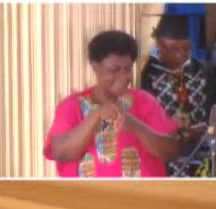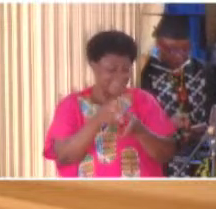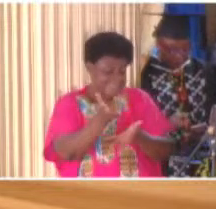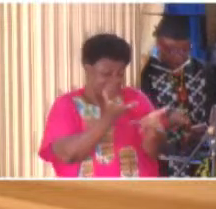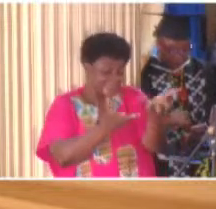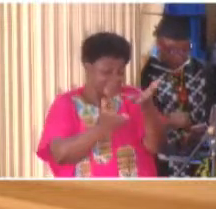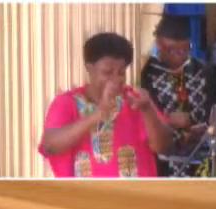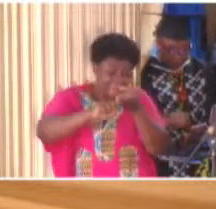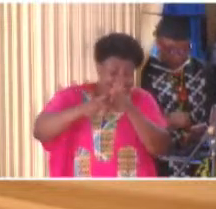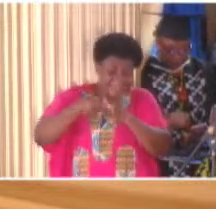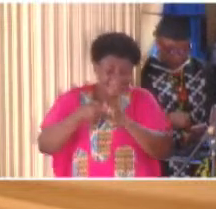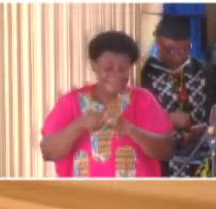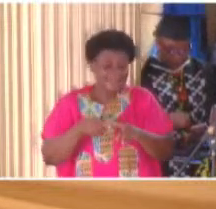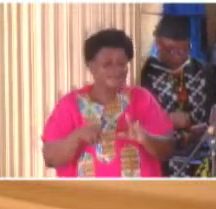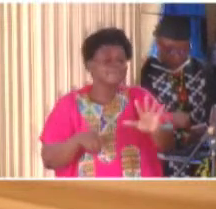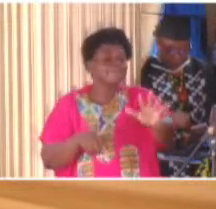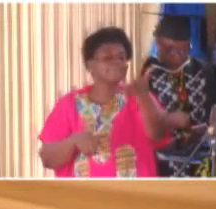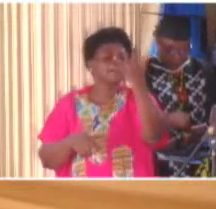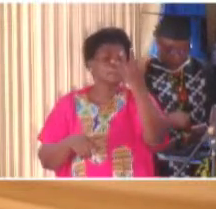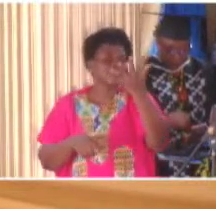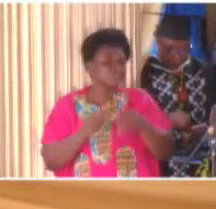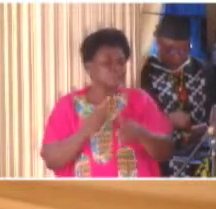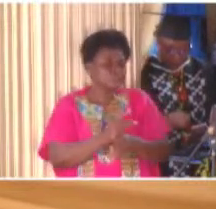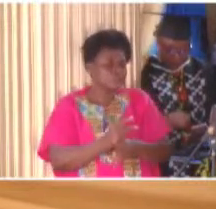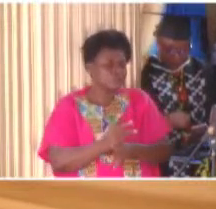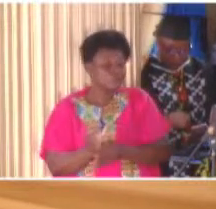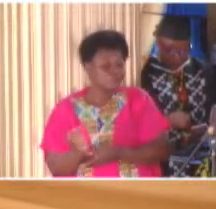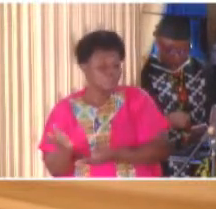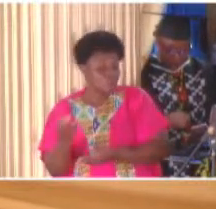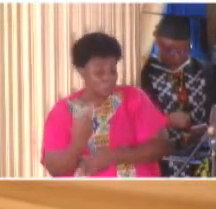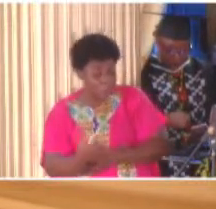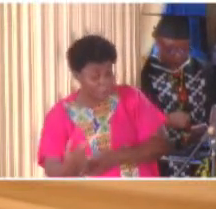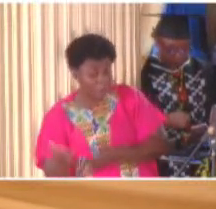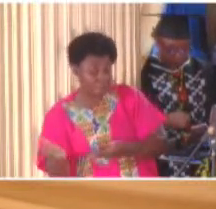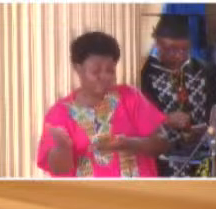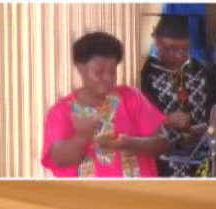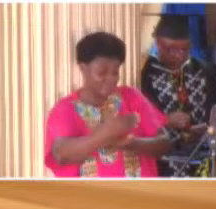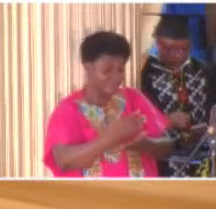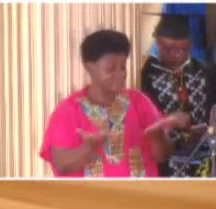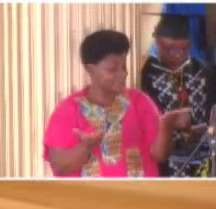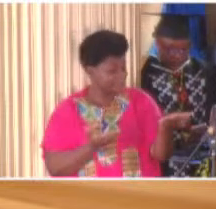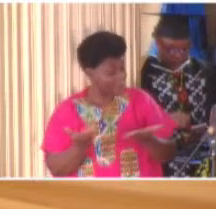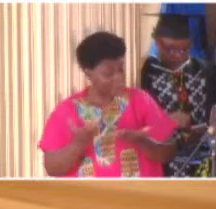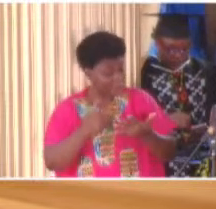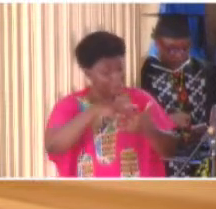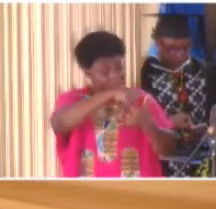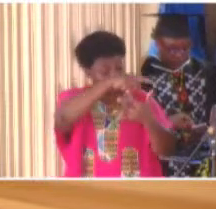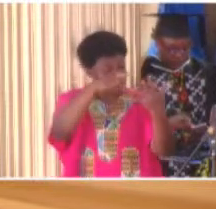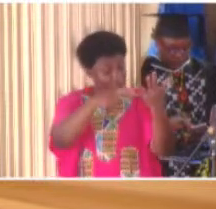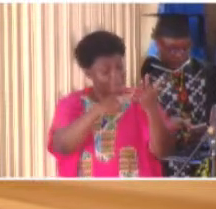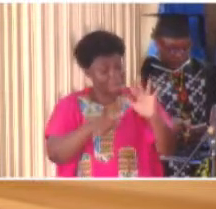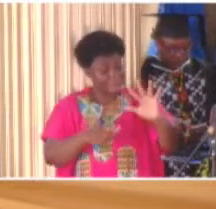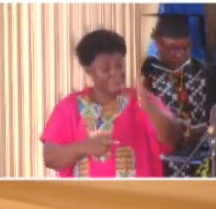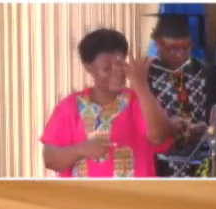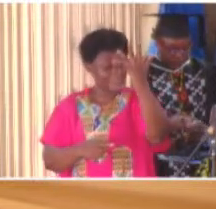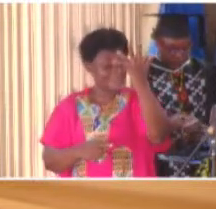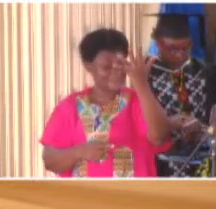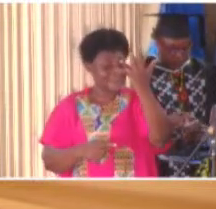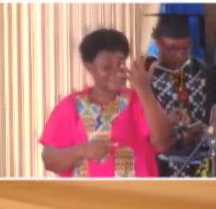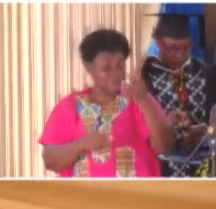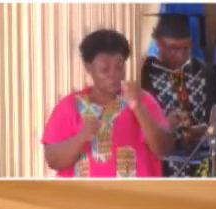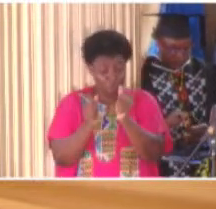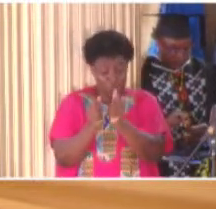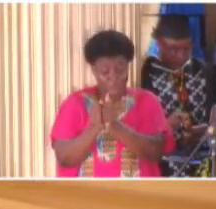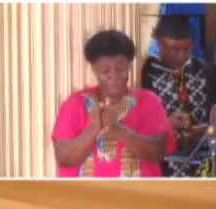and partnerships. And 5, sustainable resource mobilization and stewardship. These 5 strategic priorities, along with the